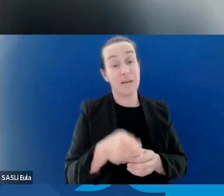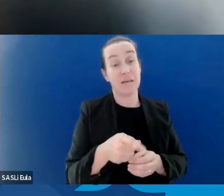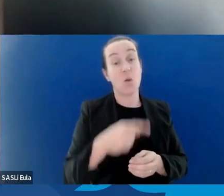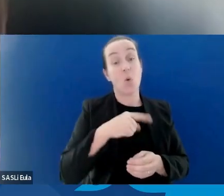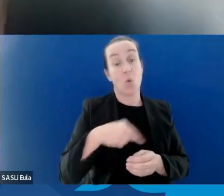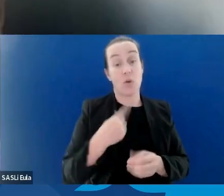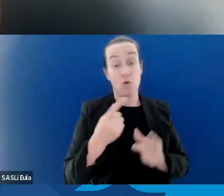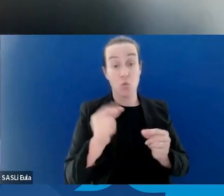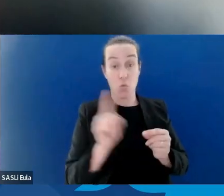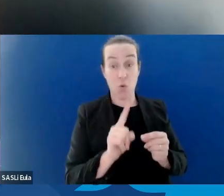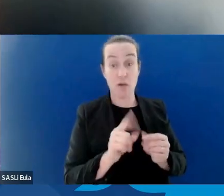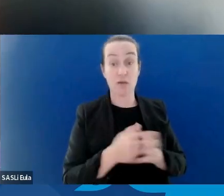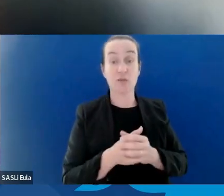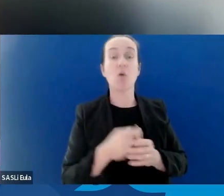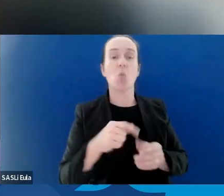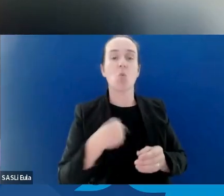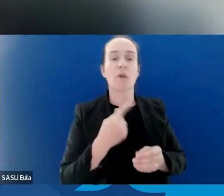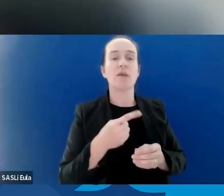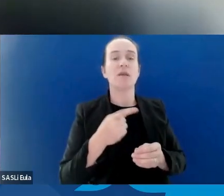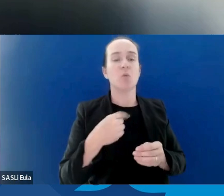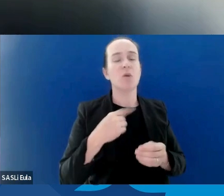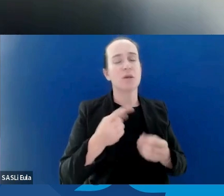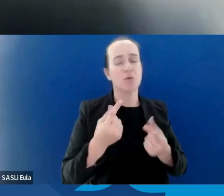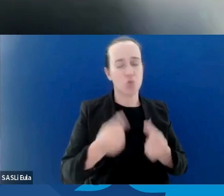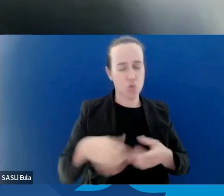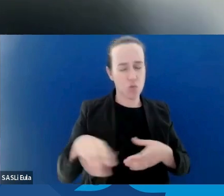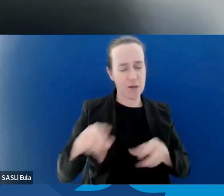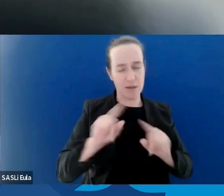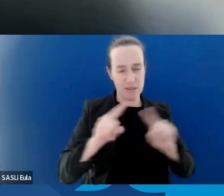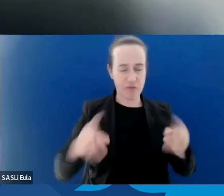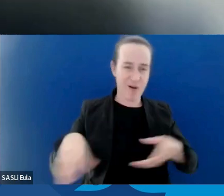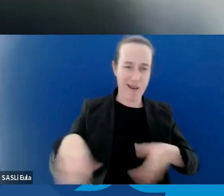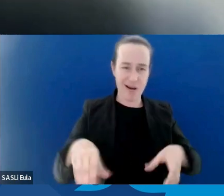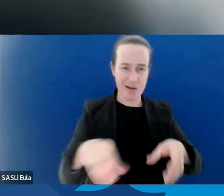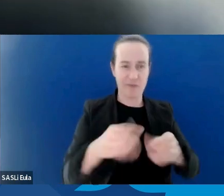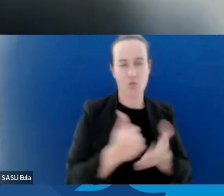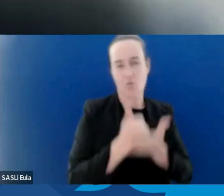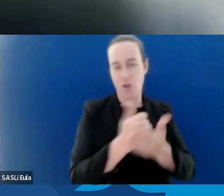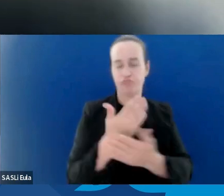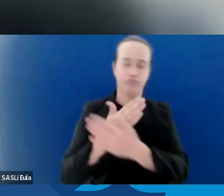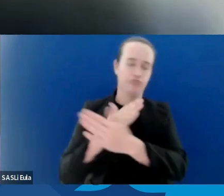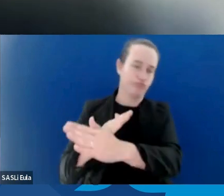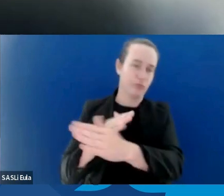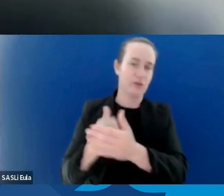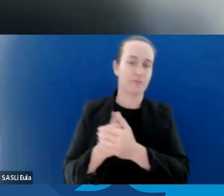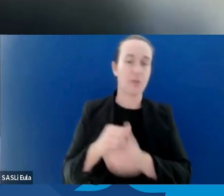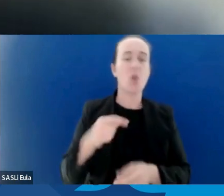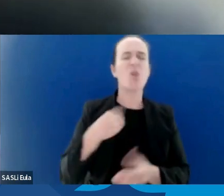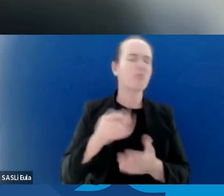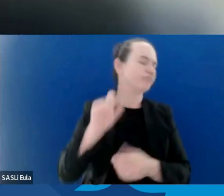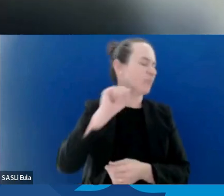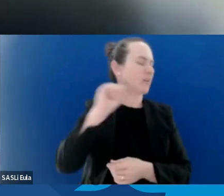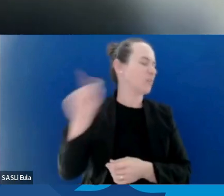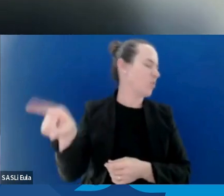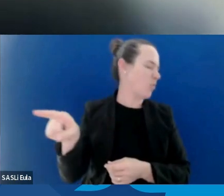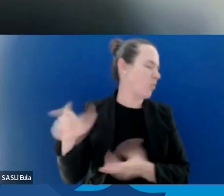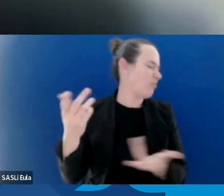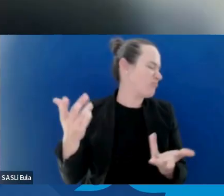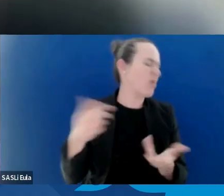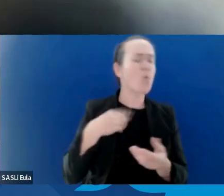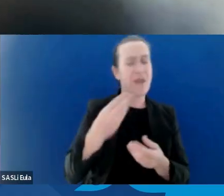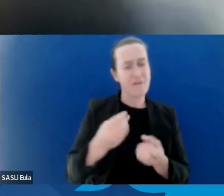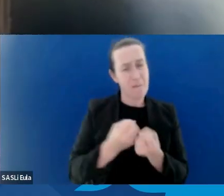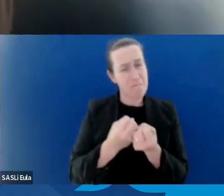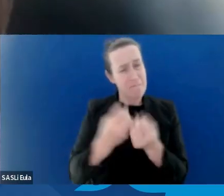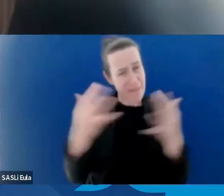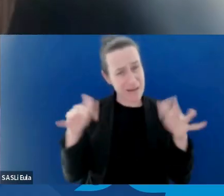does a lot of preventative activities. We can't ignore the fact that we do have a large number of